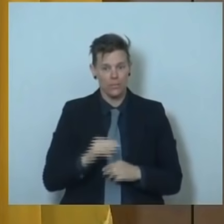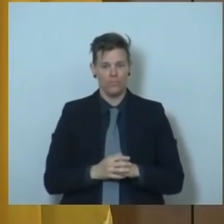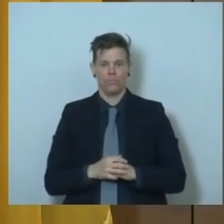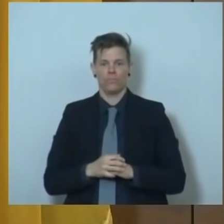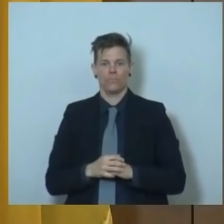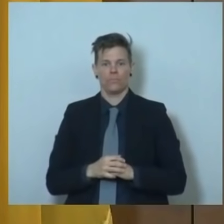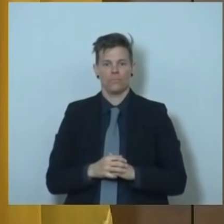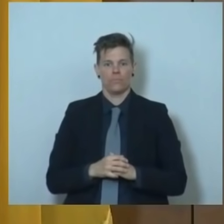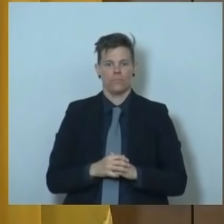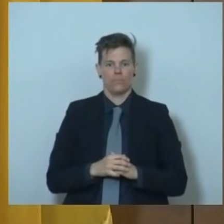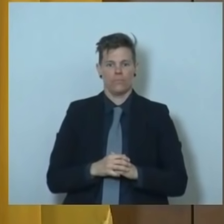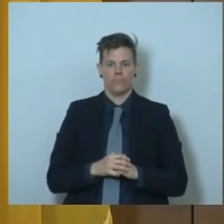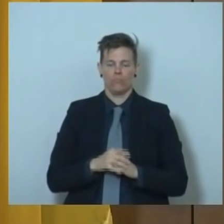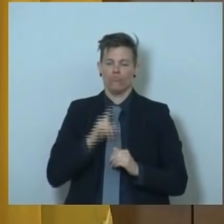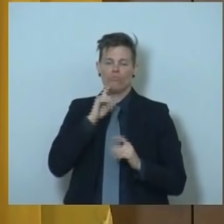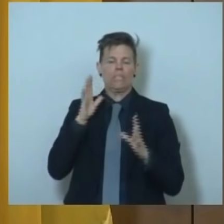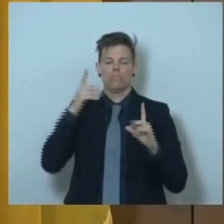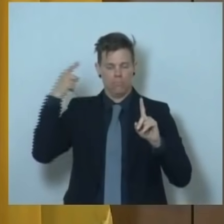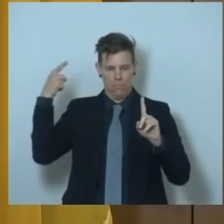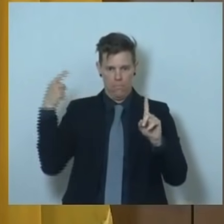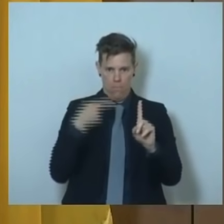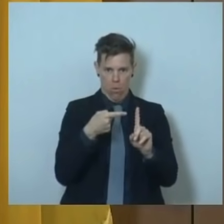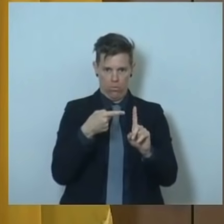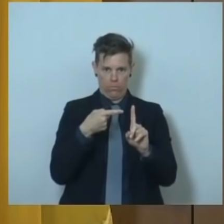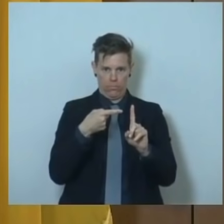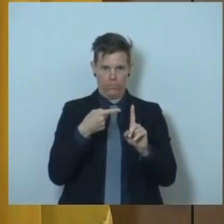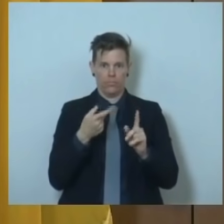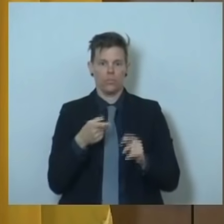this. You have to treat